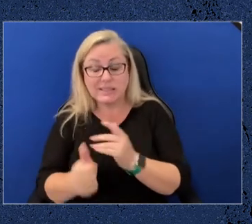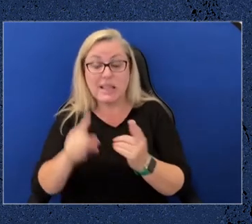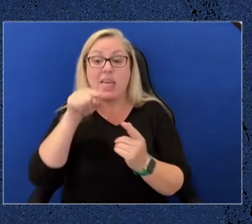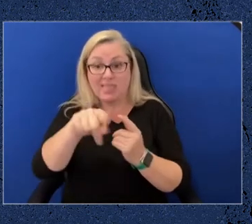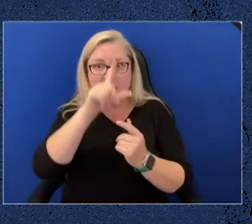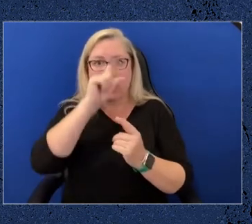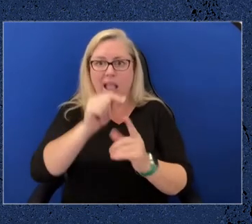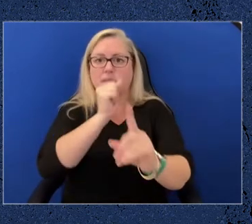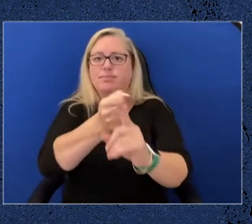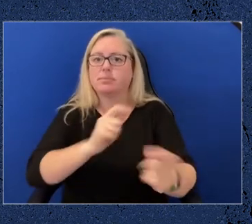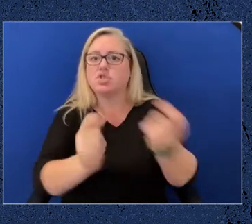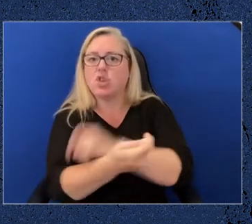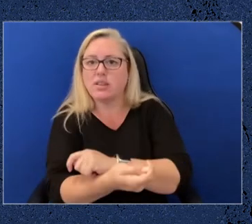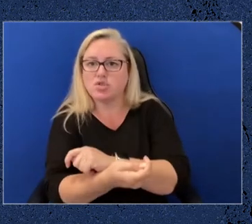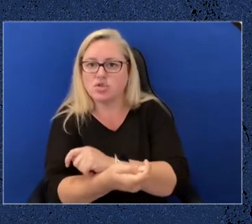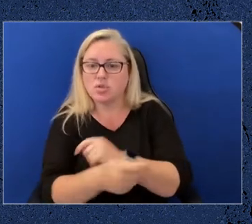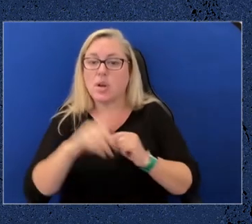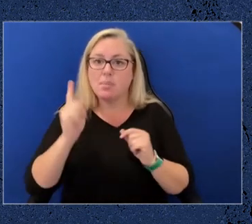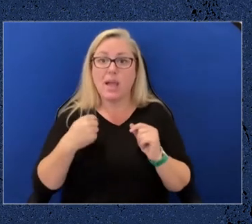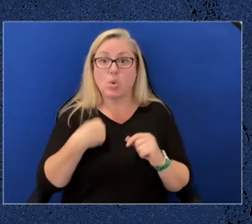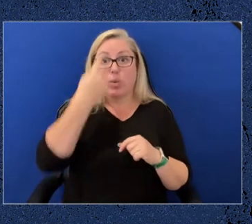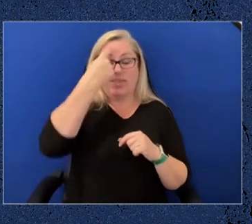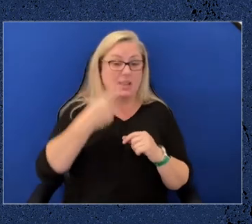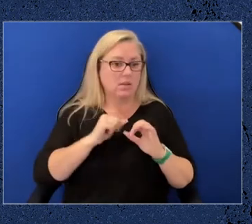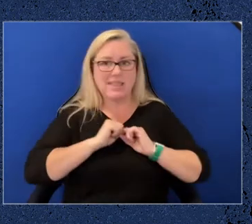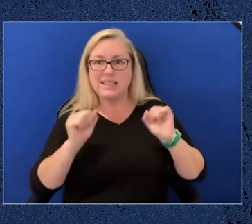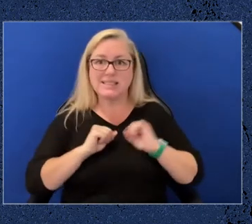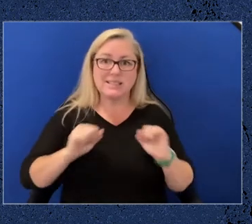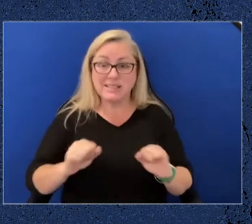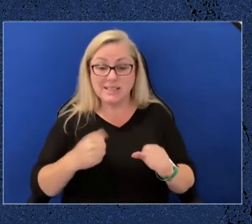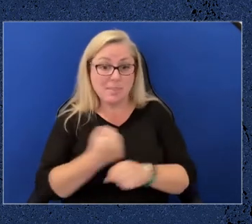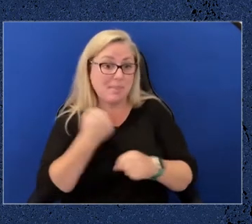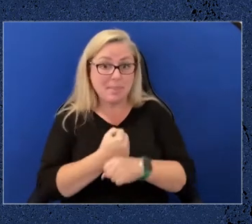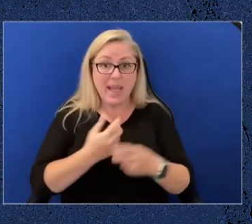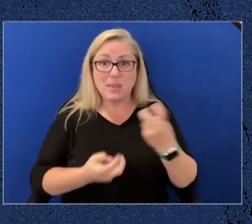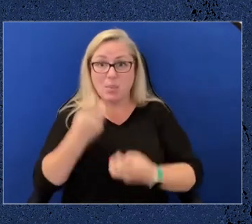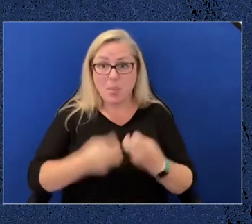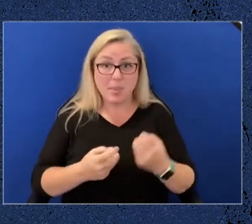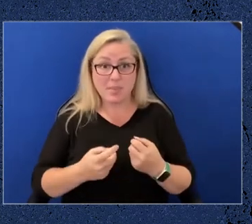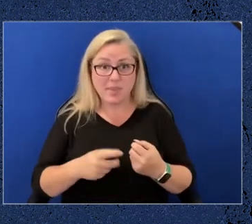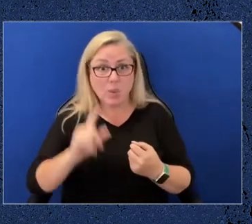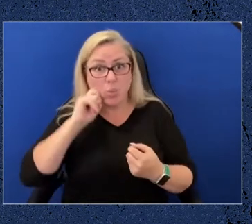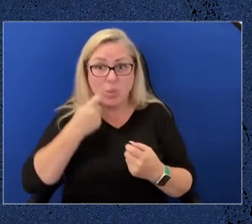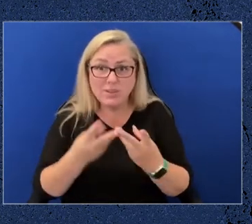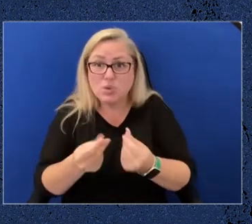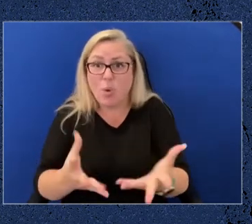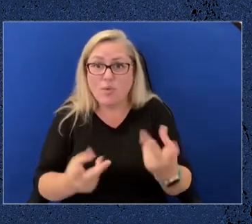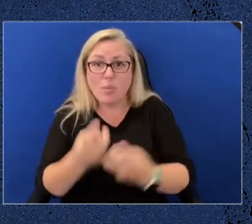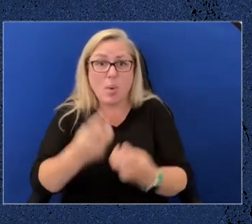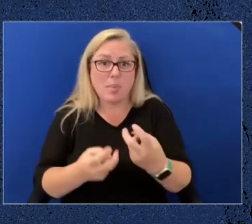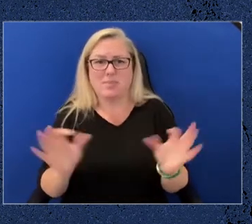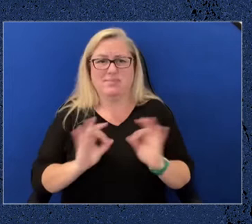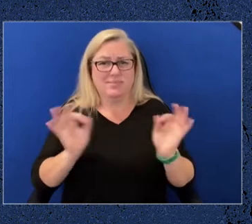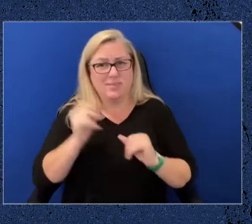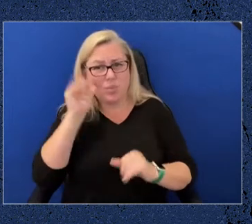Otherwise, you're expecting the system, as Kate said, that created the problem to try and solve the problem, you know, without getting new people through. So that's what